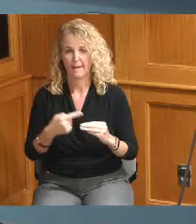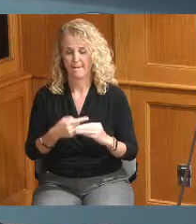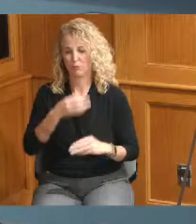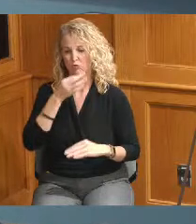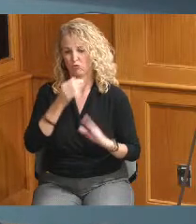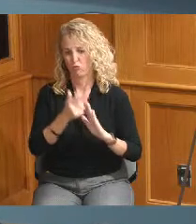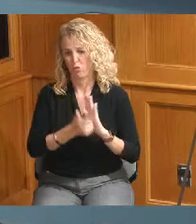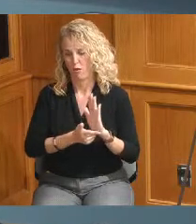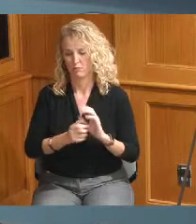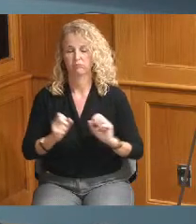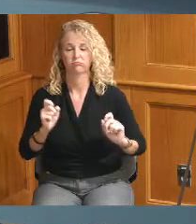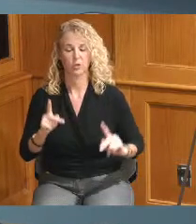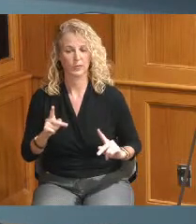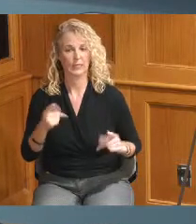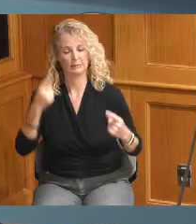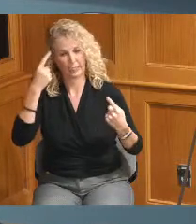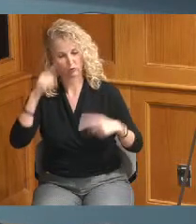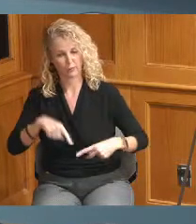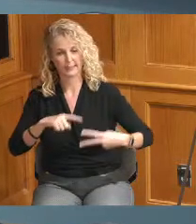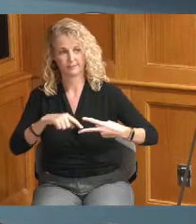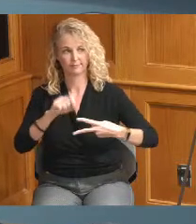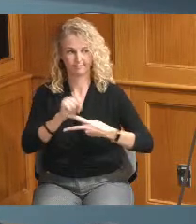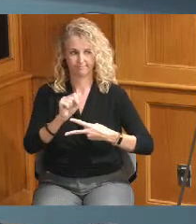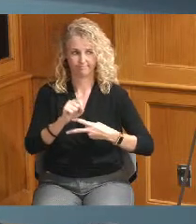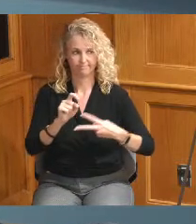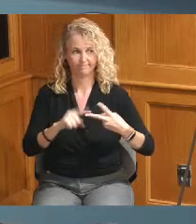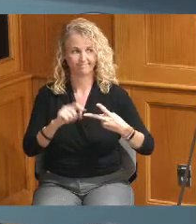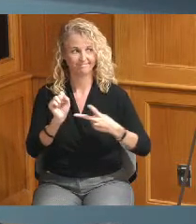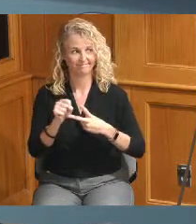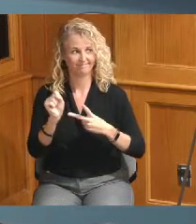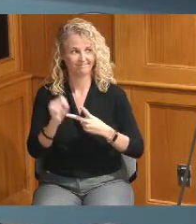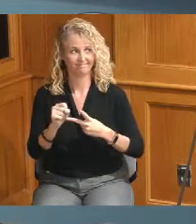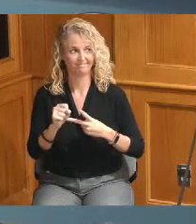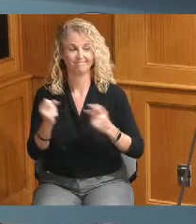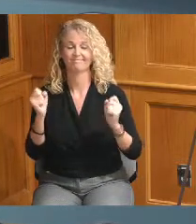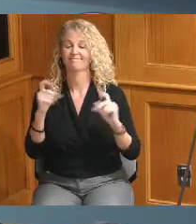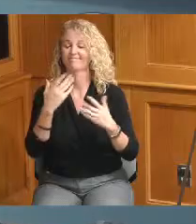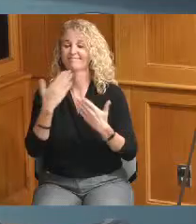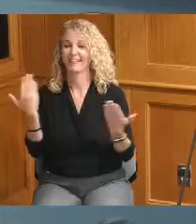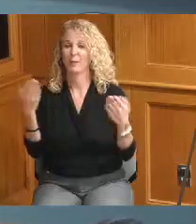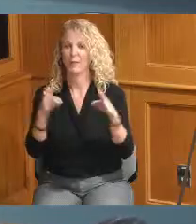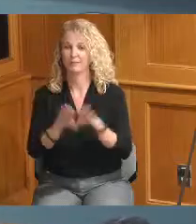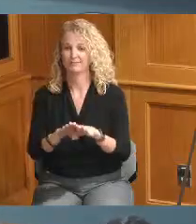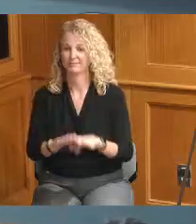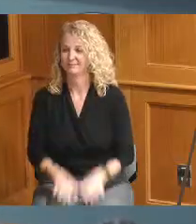Second. Commissioner Dreehouse? Yes. Commissioner Summer Dumas? Yes. Thank you.